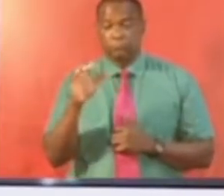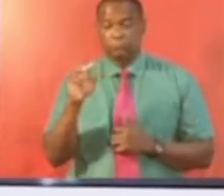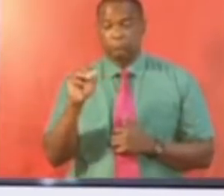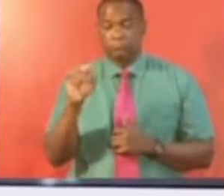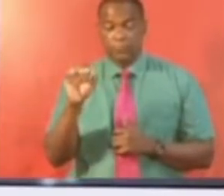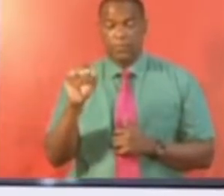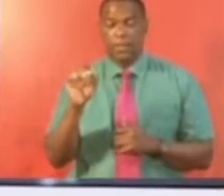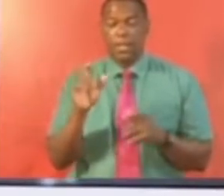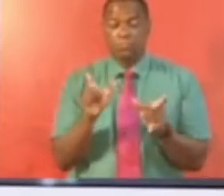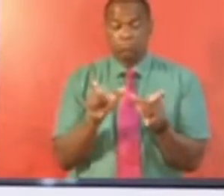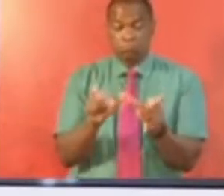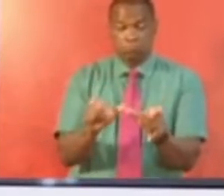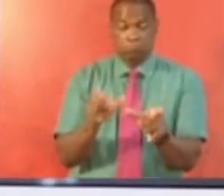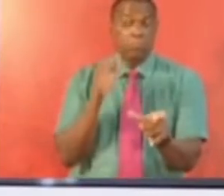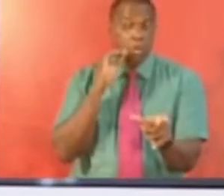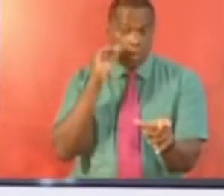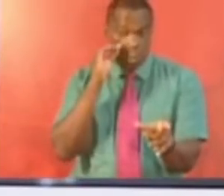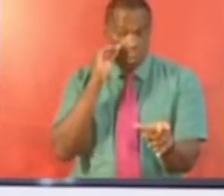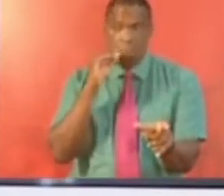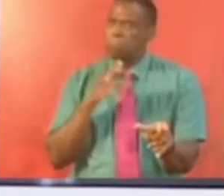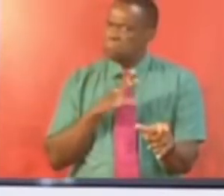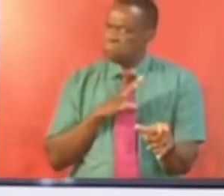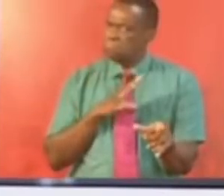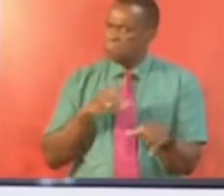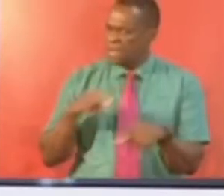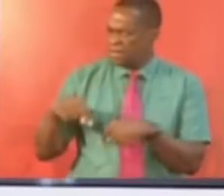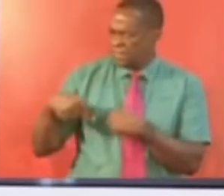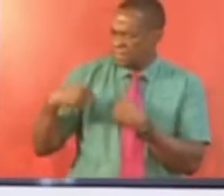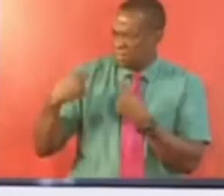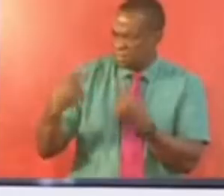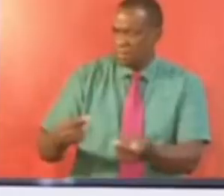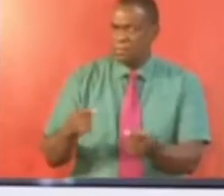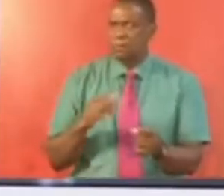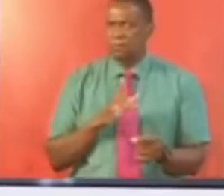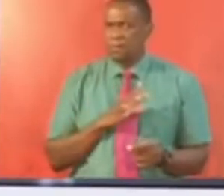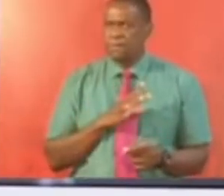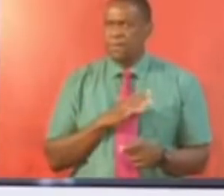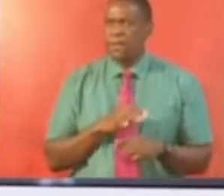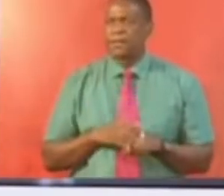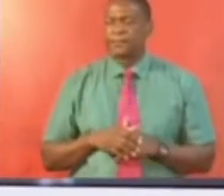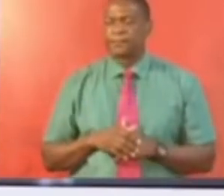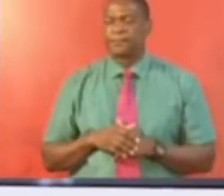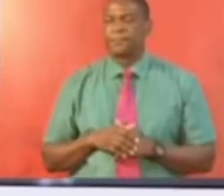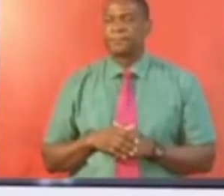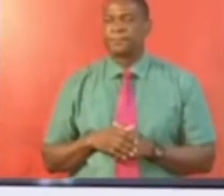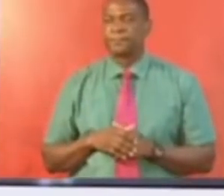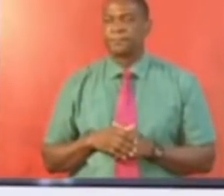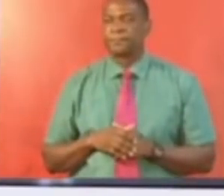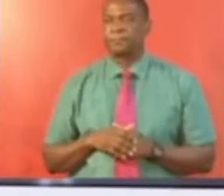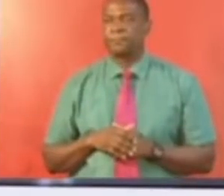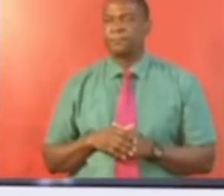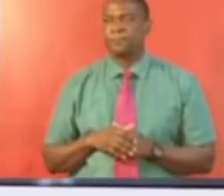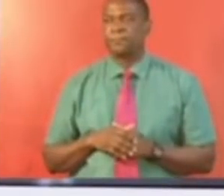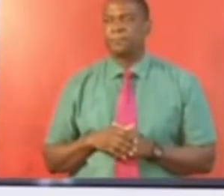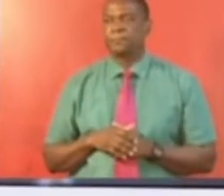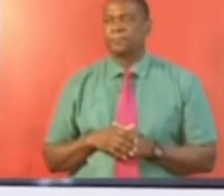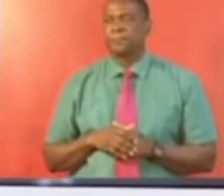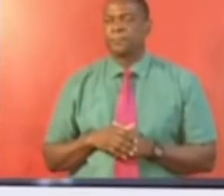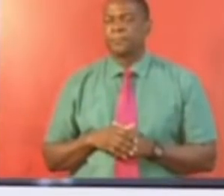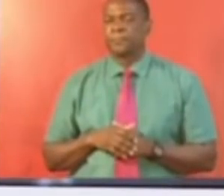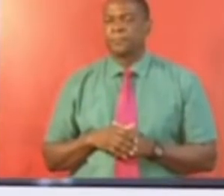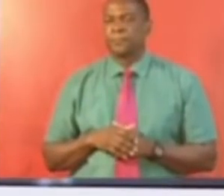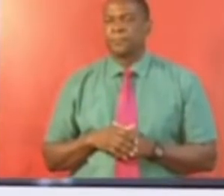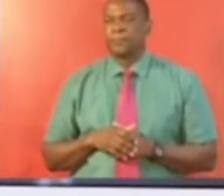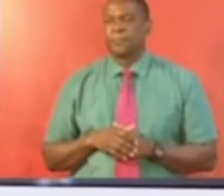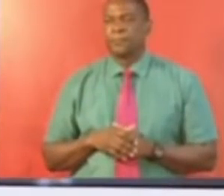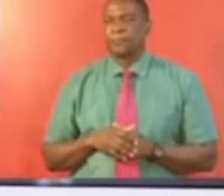be reminded that when we get your information as positive, we also share that with the Trinidad and Tobago Police Service. So they are aware of the